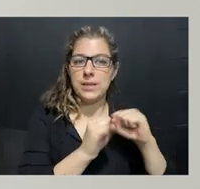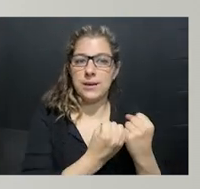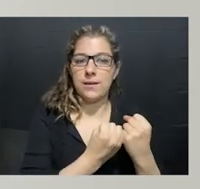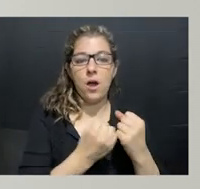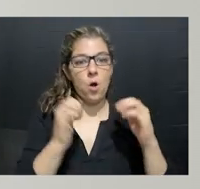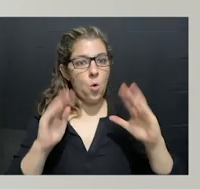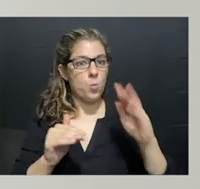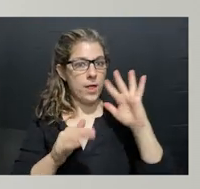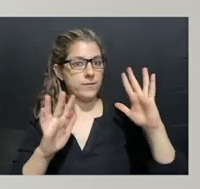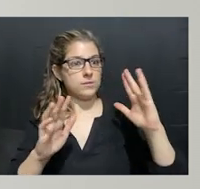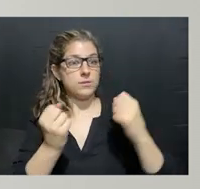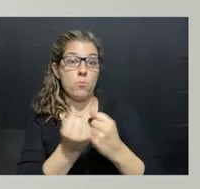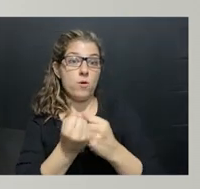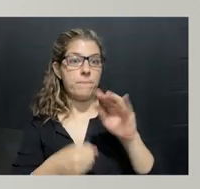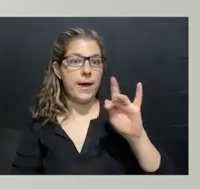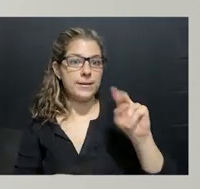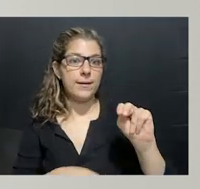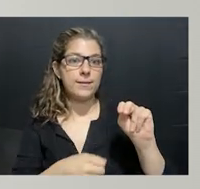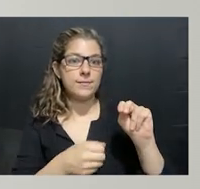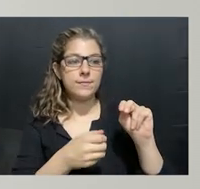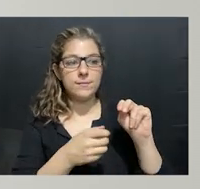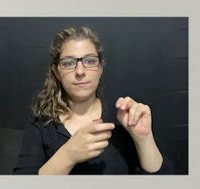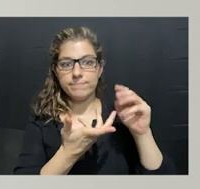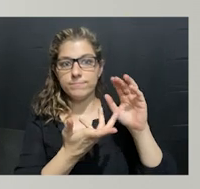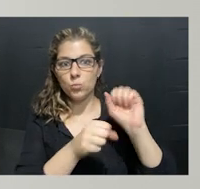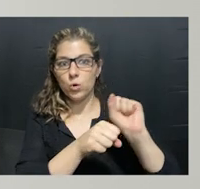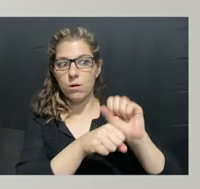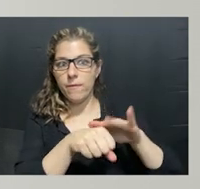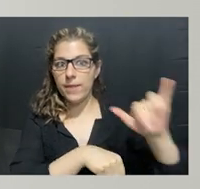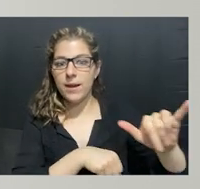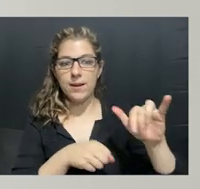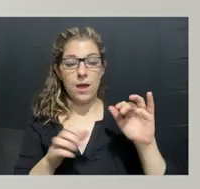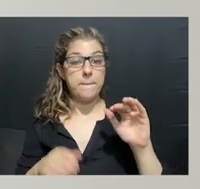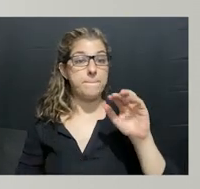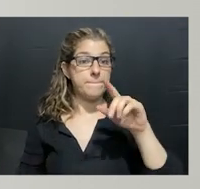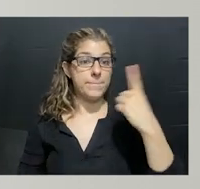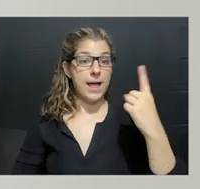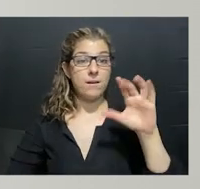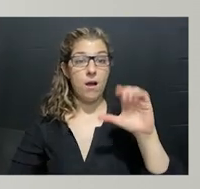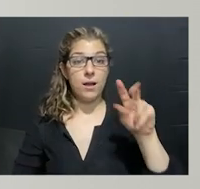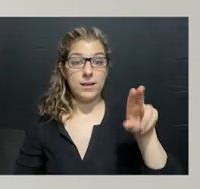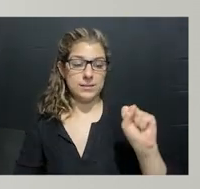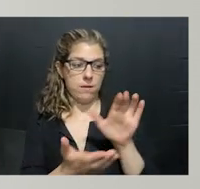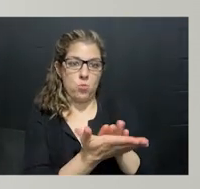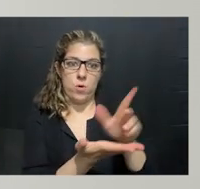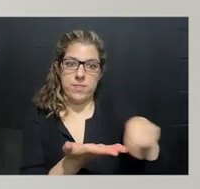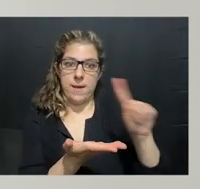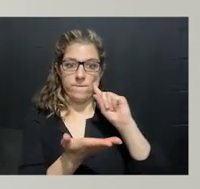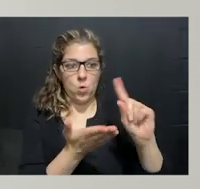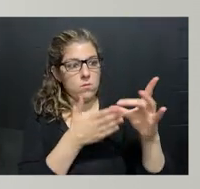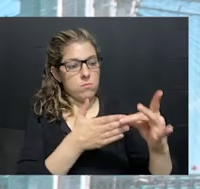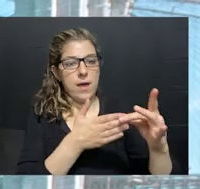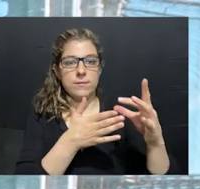we're going to have the support of the Biden administration in that, and I applaud the Congressional Black Caucus for having long led on